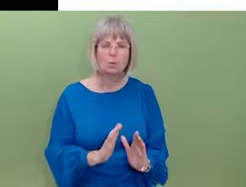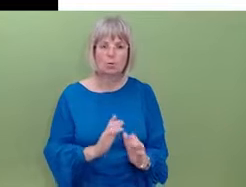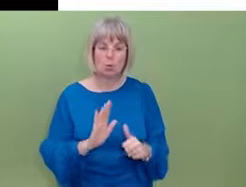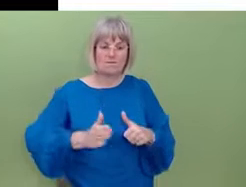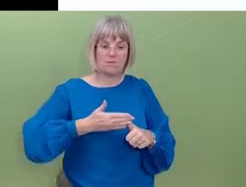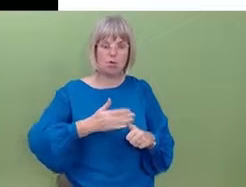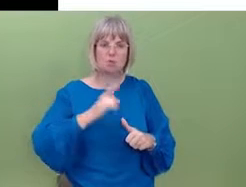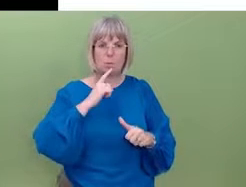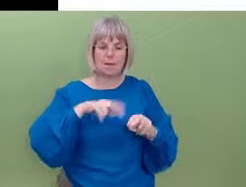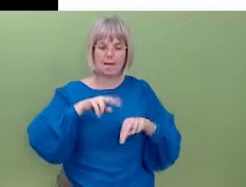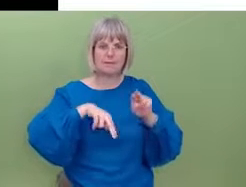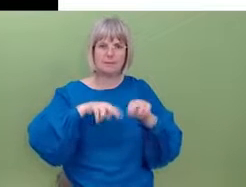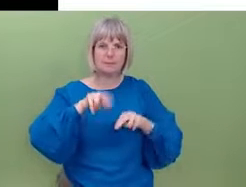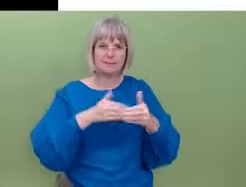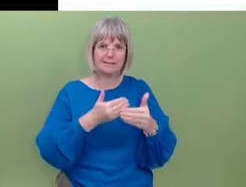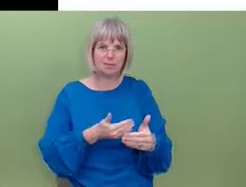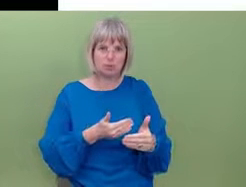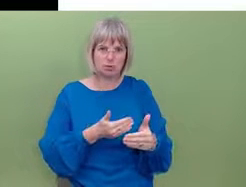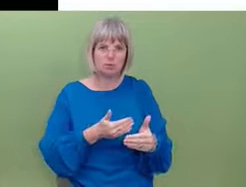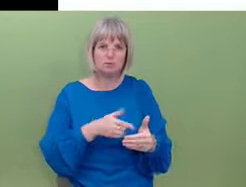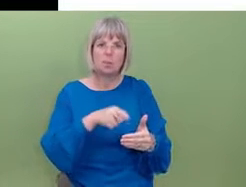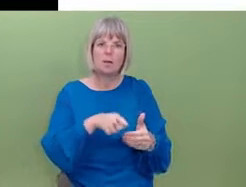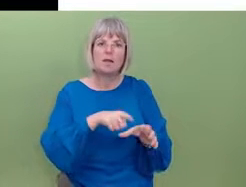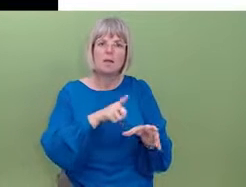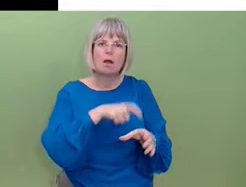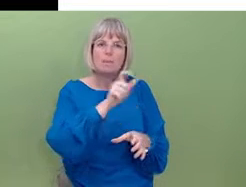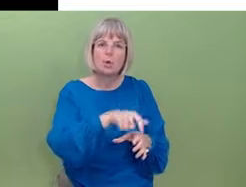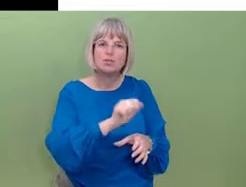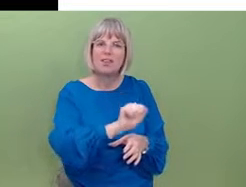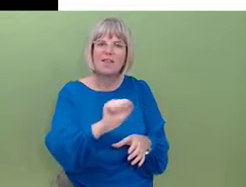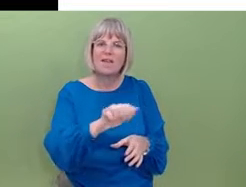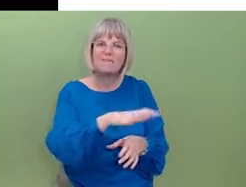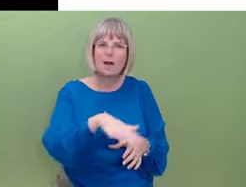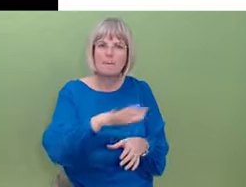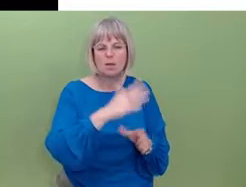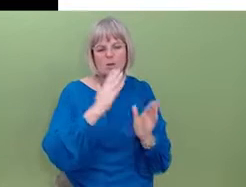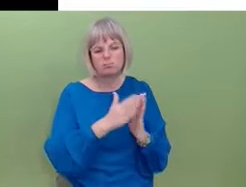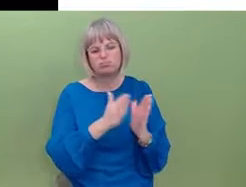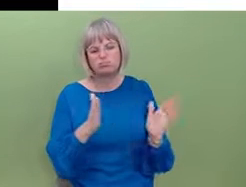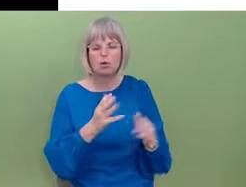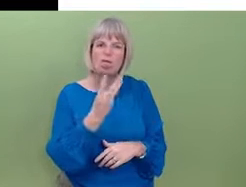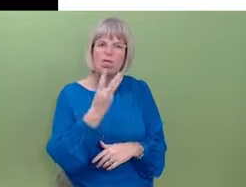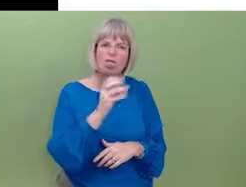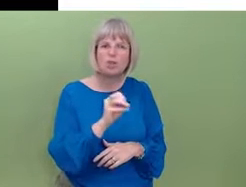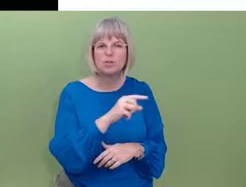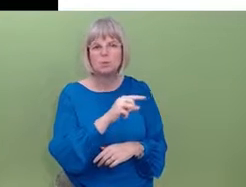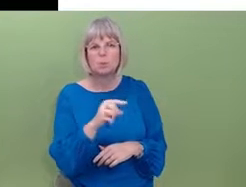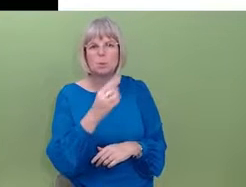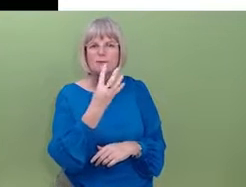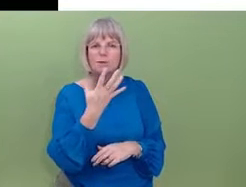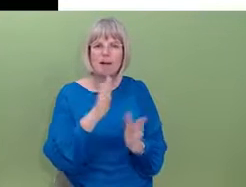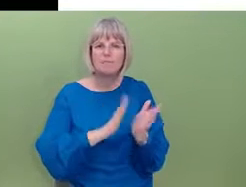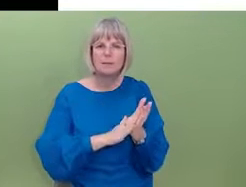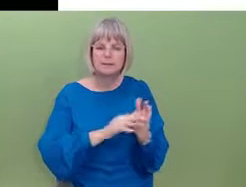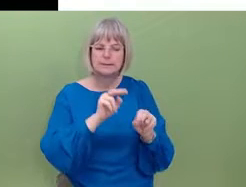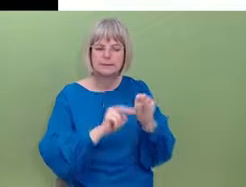session with the young person and their family, which would last around 30 to 45 minutes. The second session